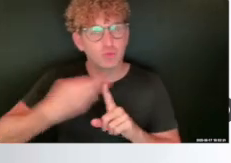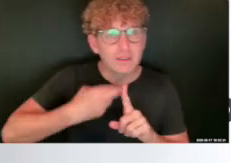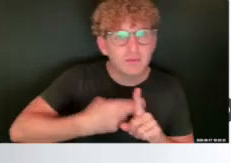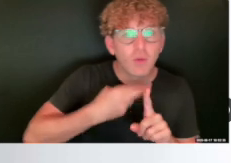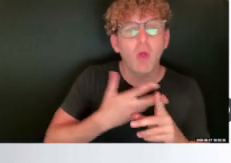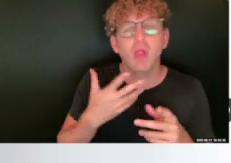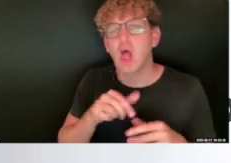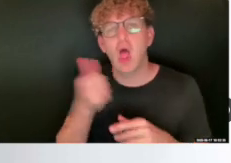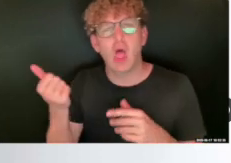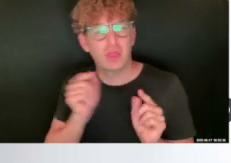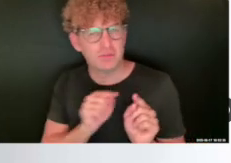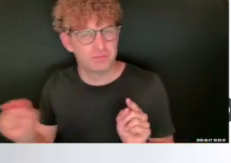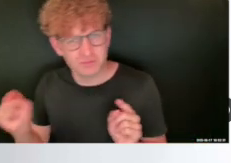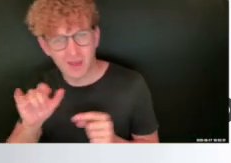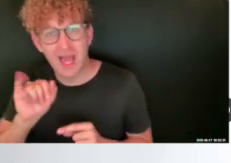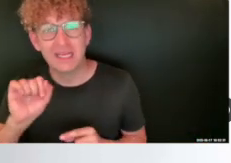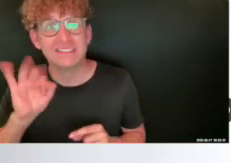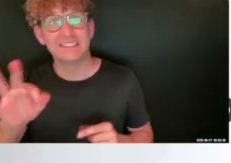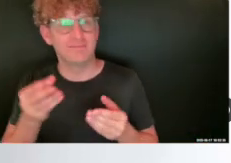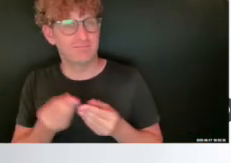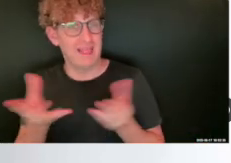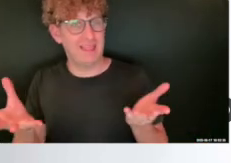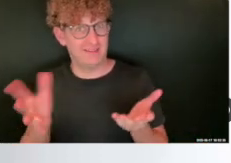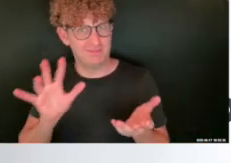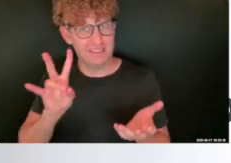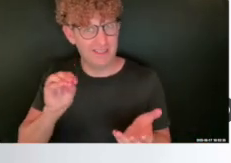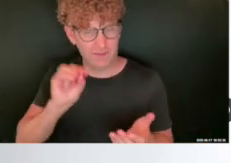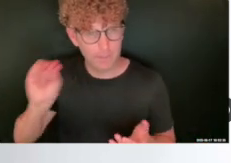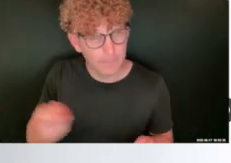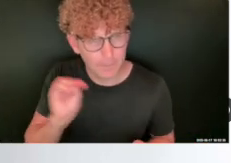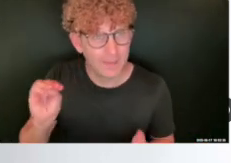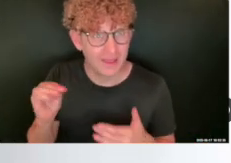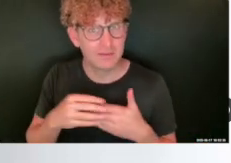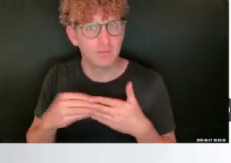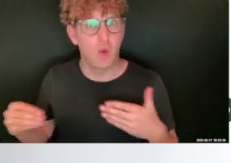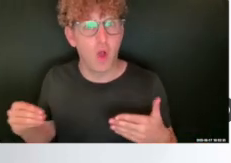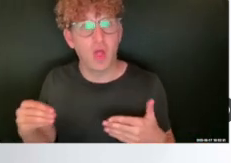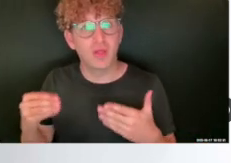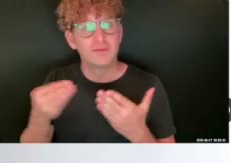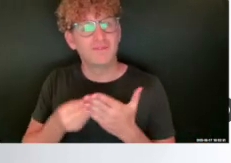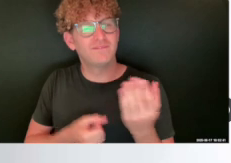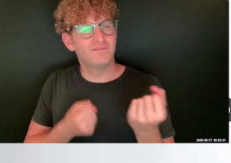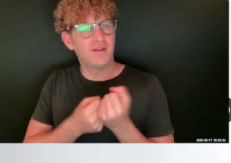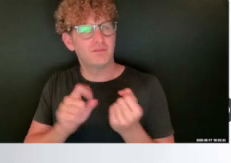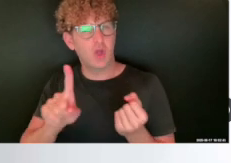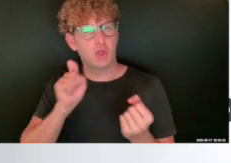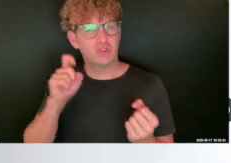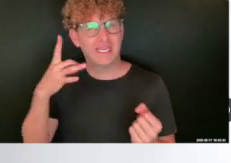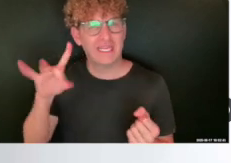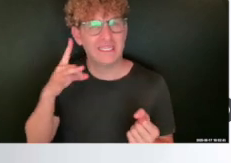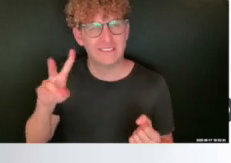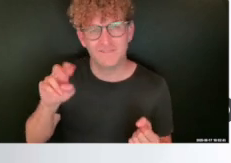current proposal for this year's funding plan is to allocate $5 million of the HVIP appropriation to continue to